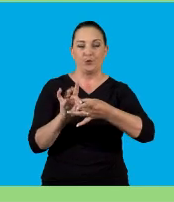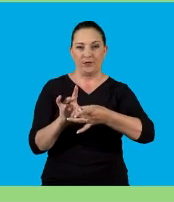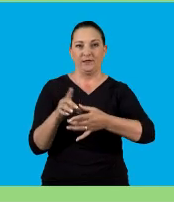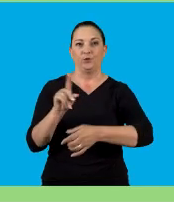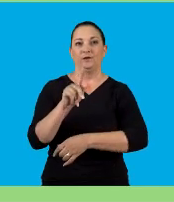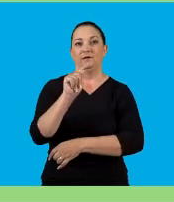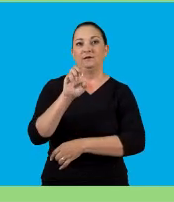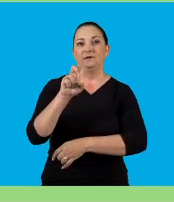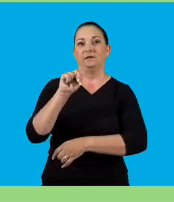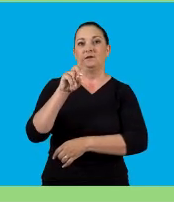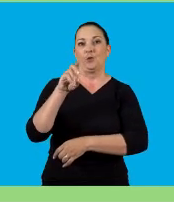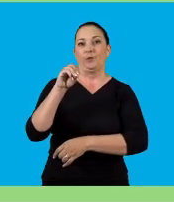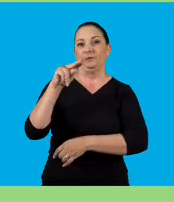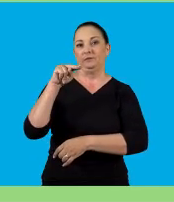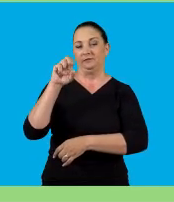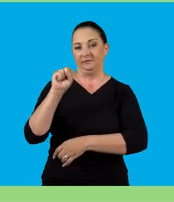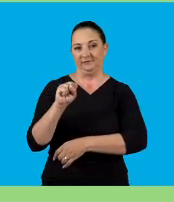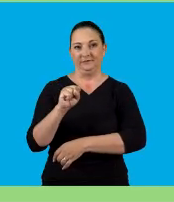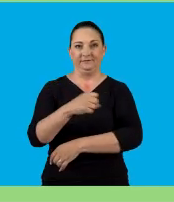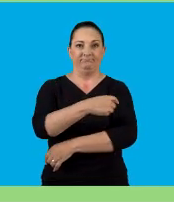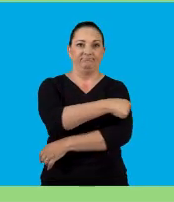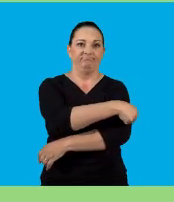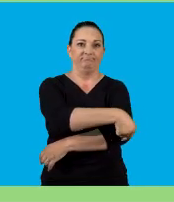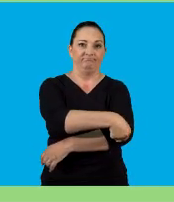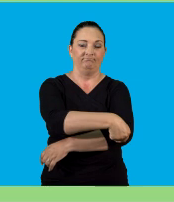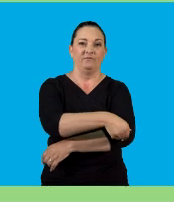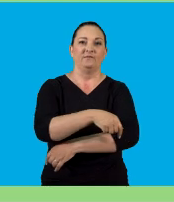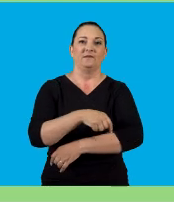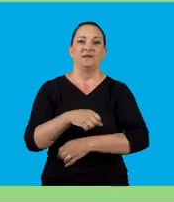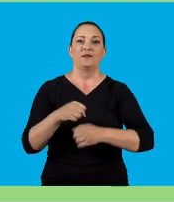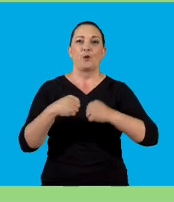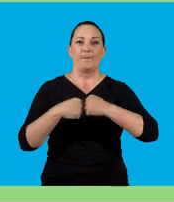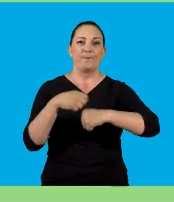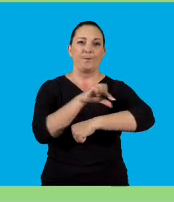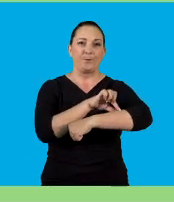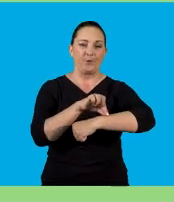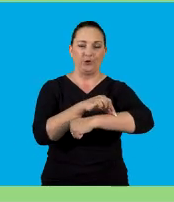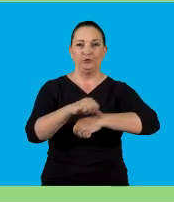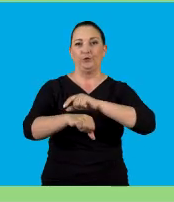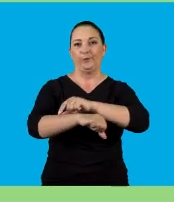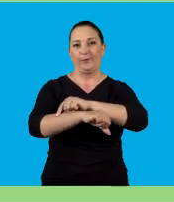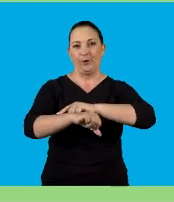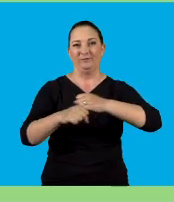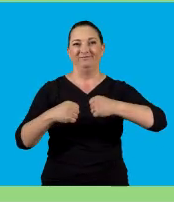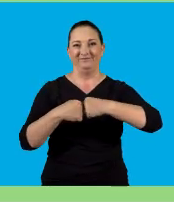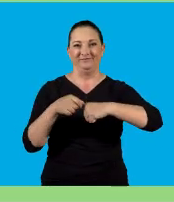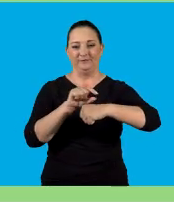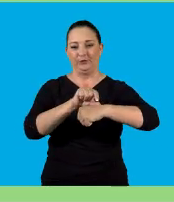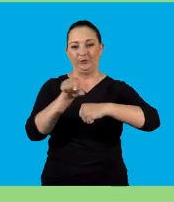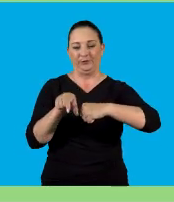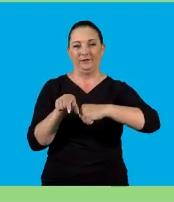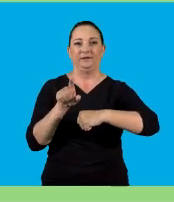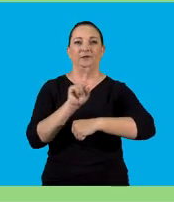tendon. And with D, we have another cord that connects bone